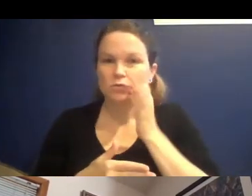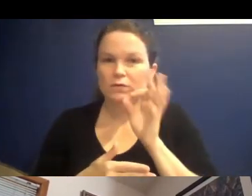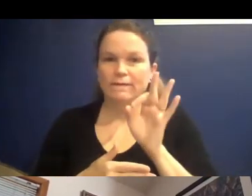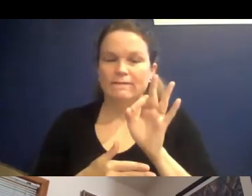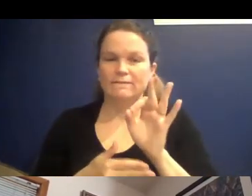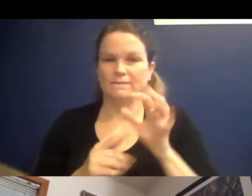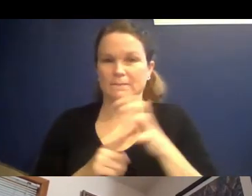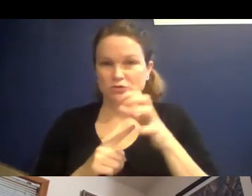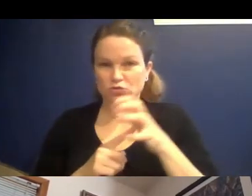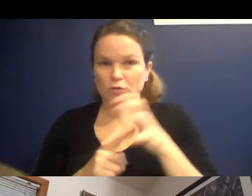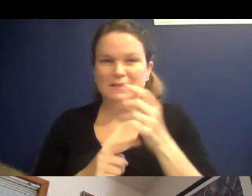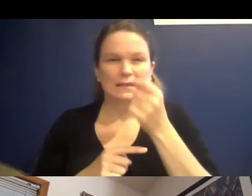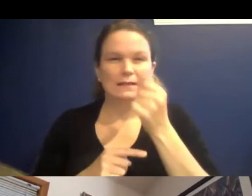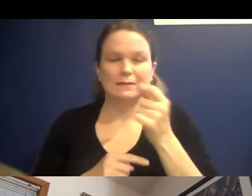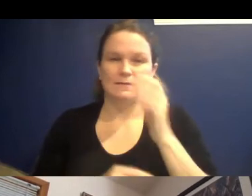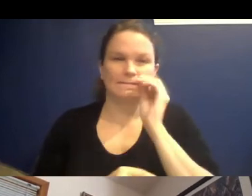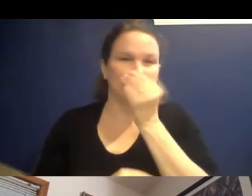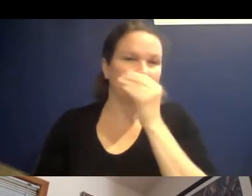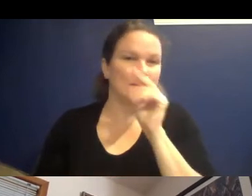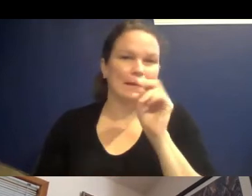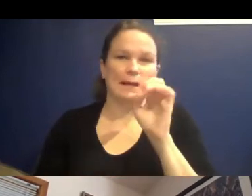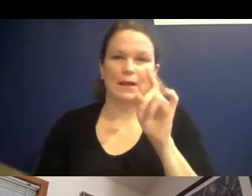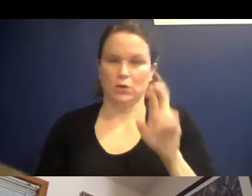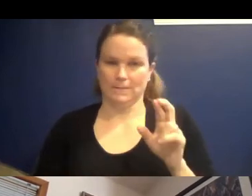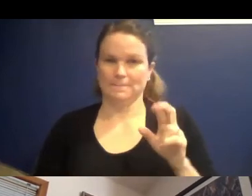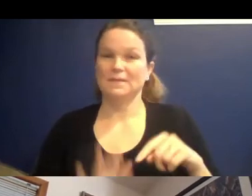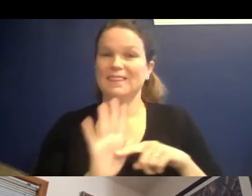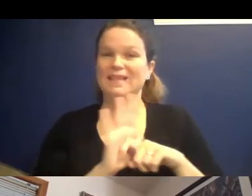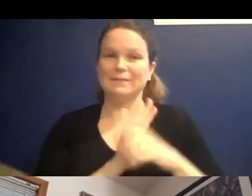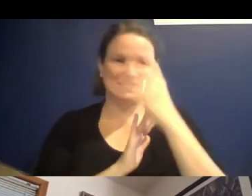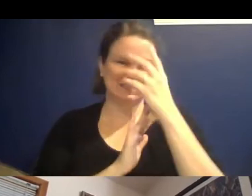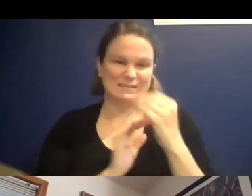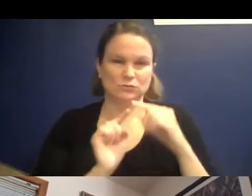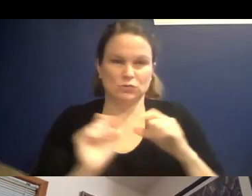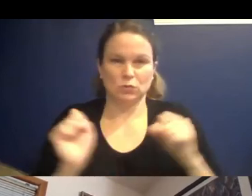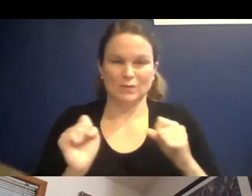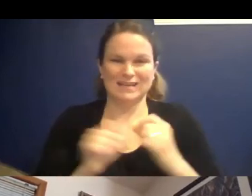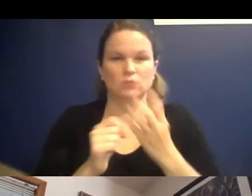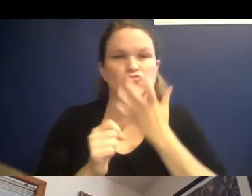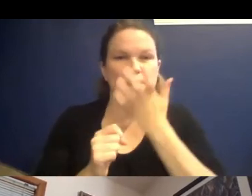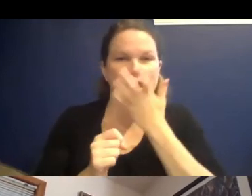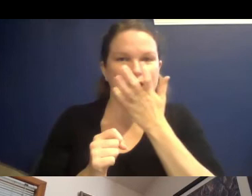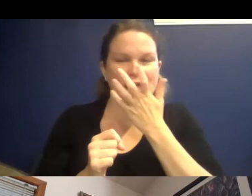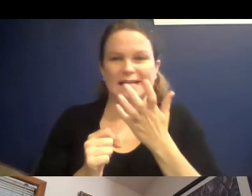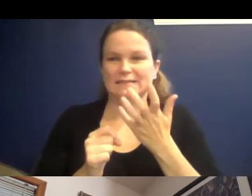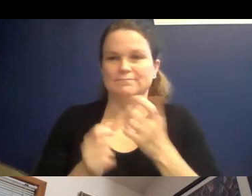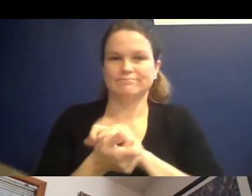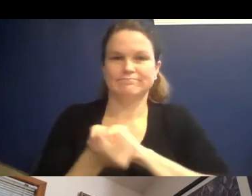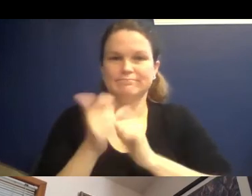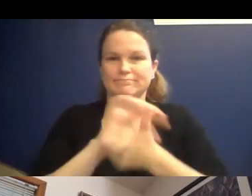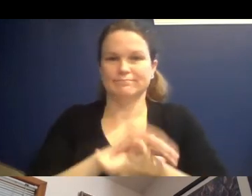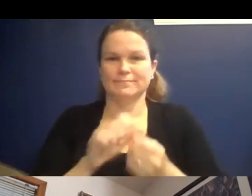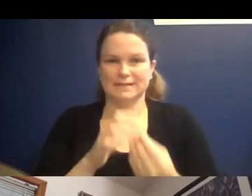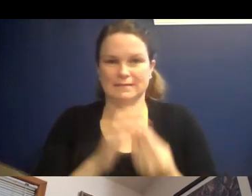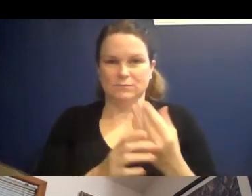of flower nectar. The caterpillar overwinters in patches of grass and finishes its life cycle in the spring. There's